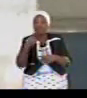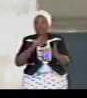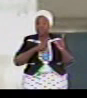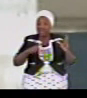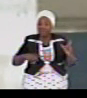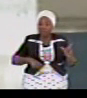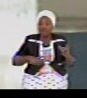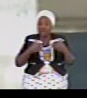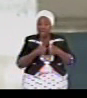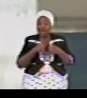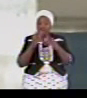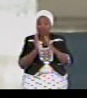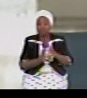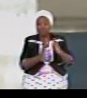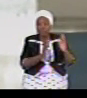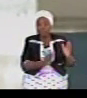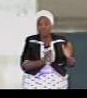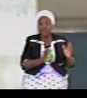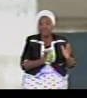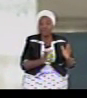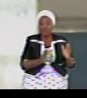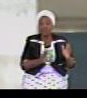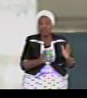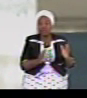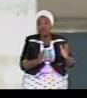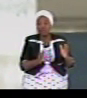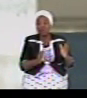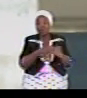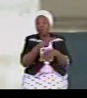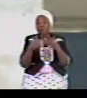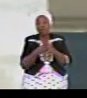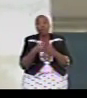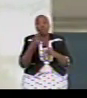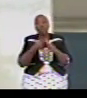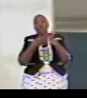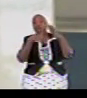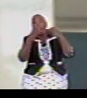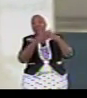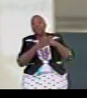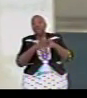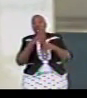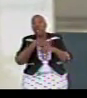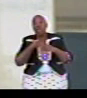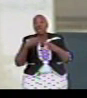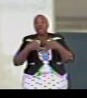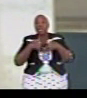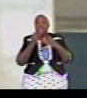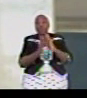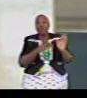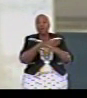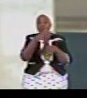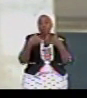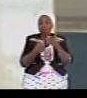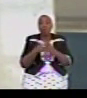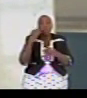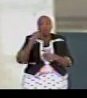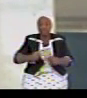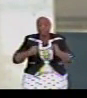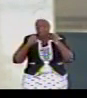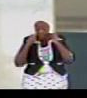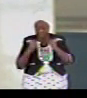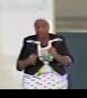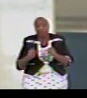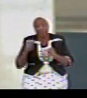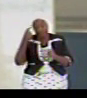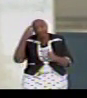has prepared all of heaven, and he has prepared all of his sustaining grace for